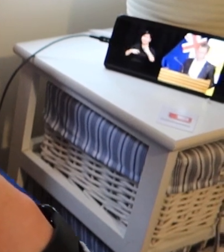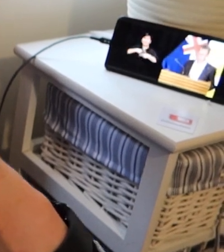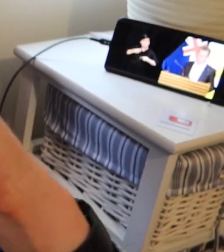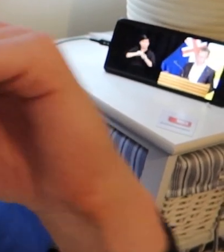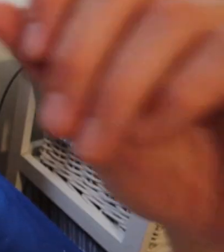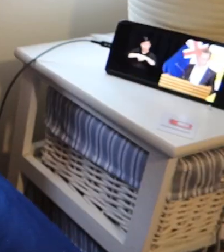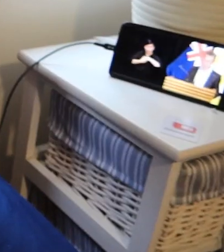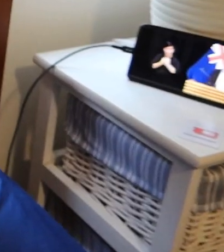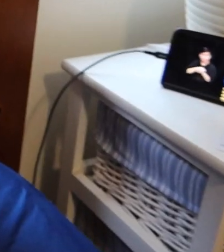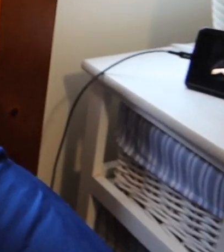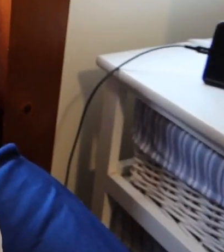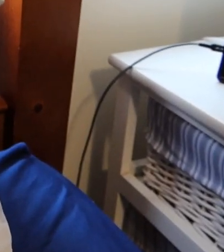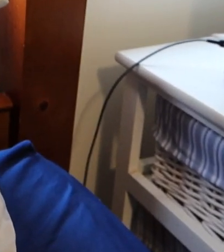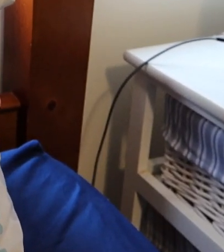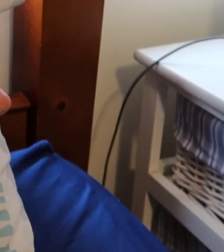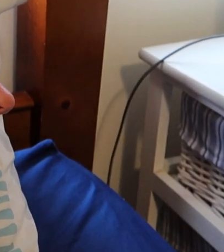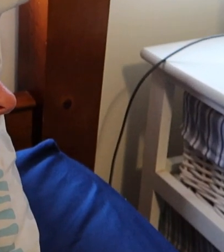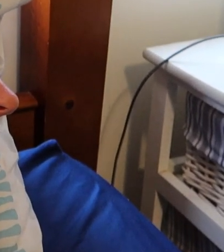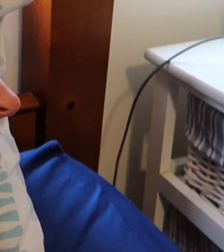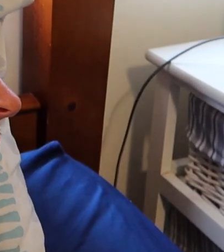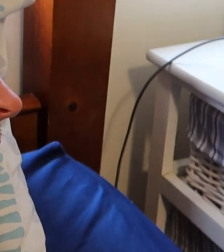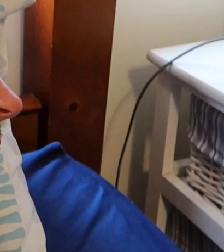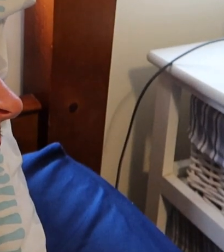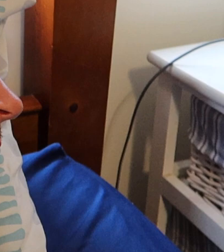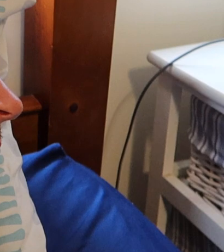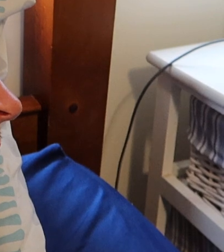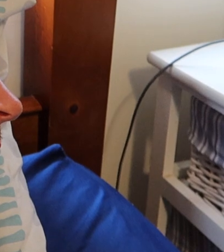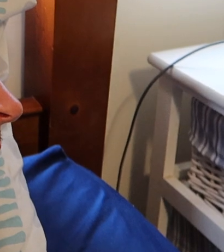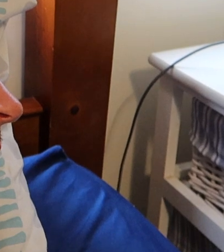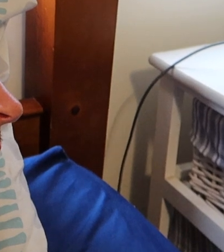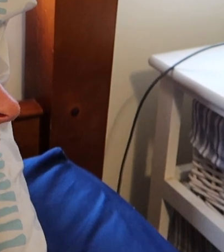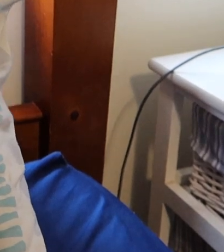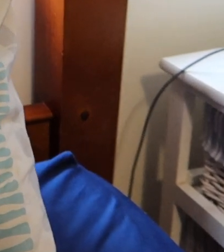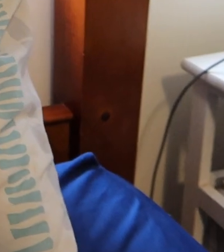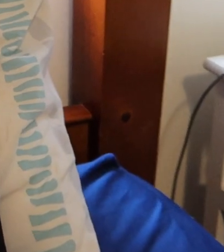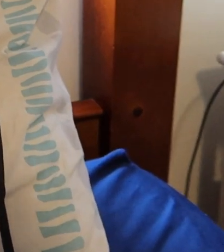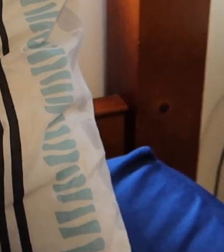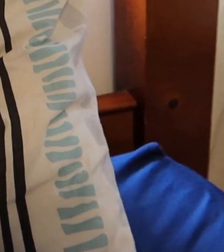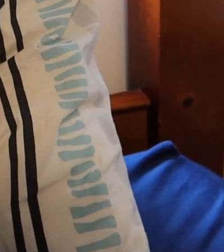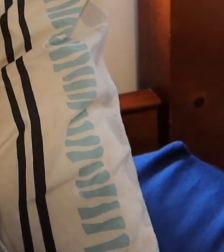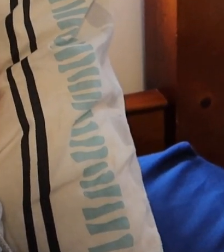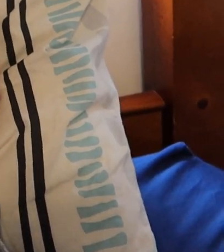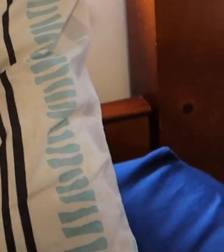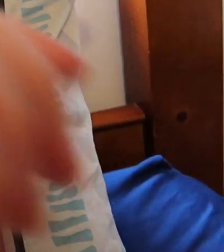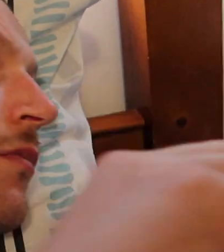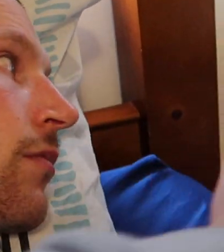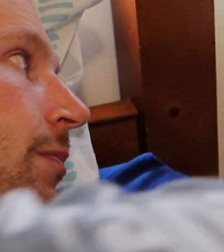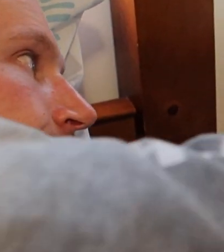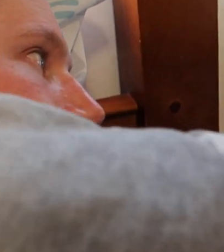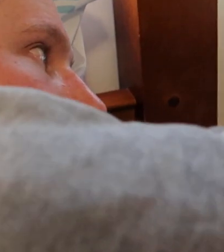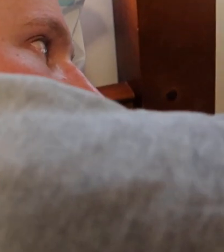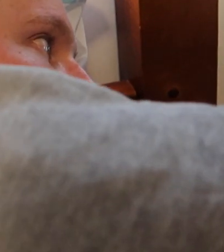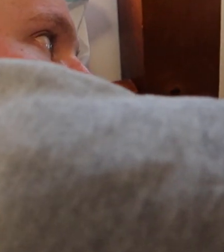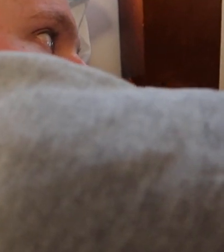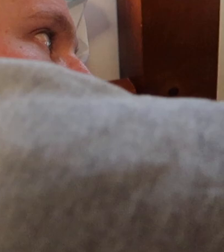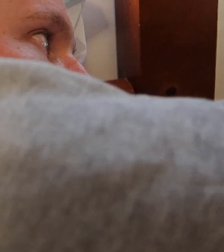hygiene, cough and sneeze etiquette that we continue to reinforce. And please, keep up with using the NZ COVID Tracer app.